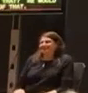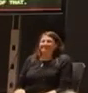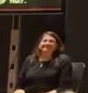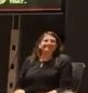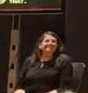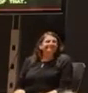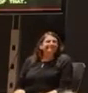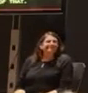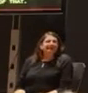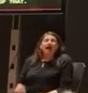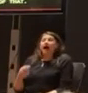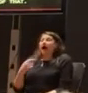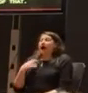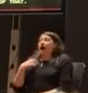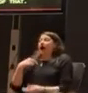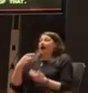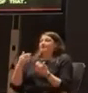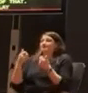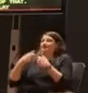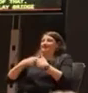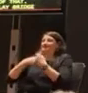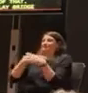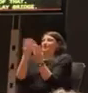I play bridge.